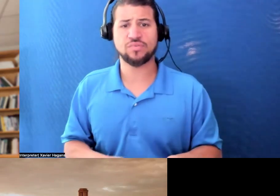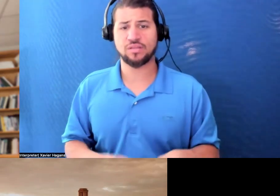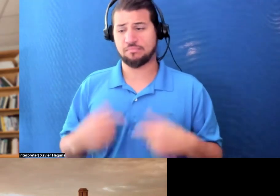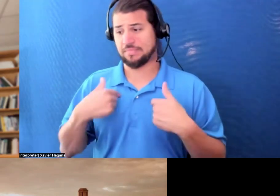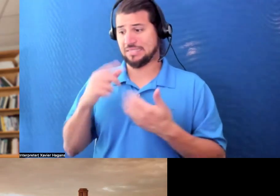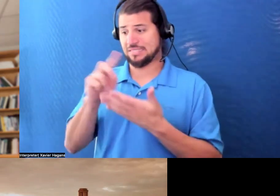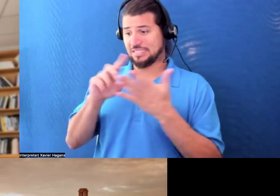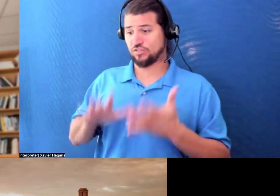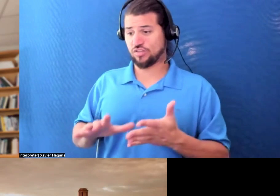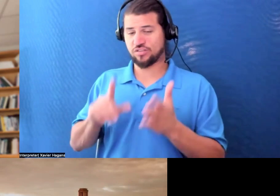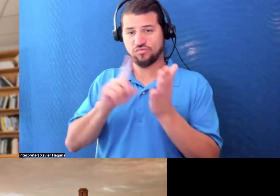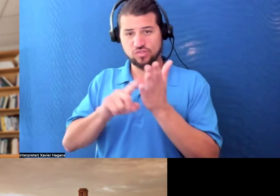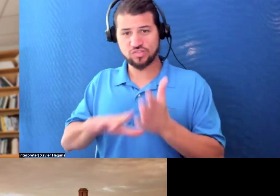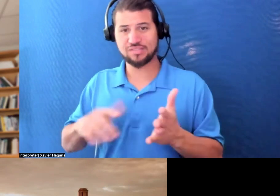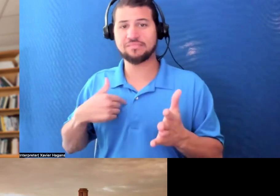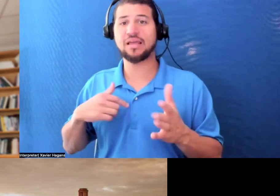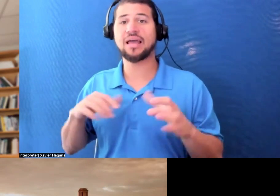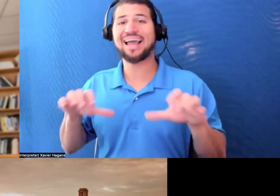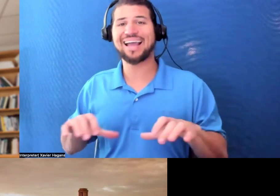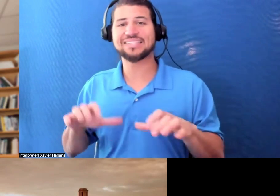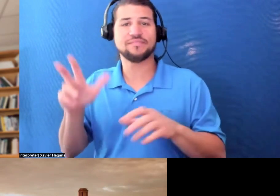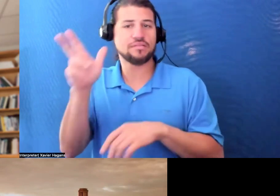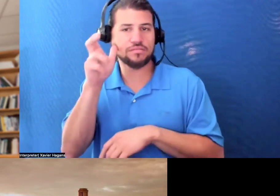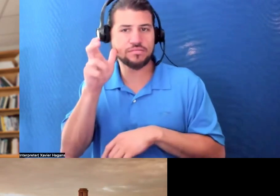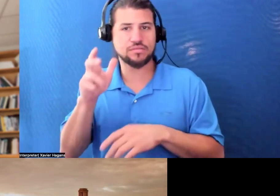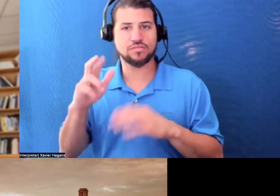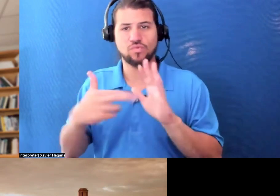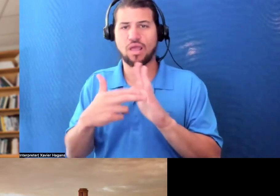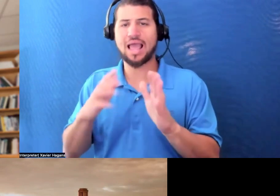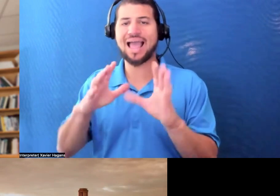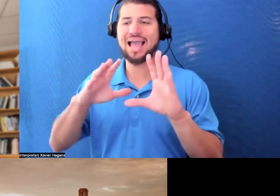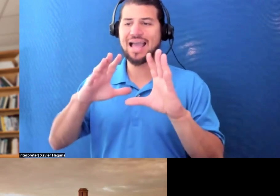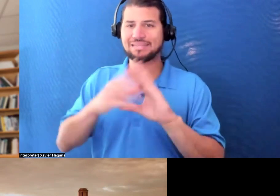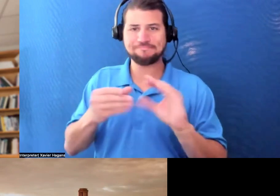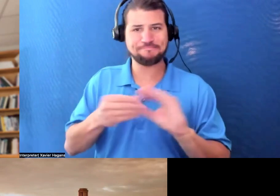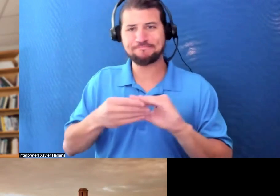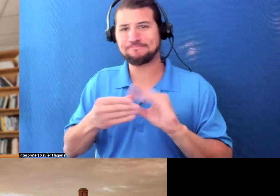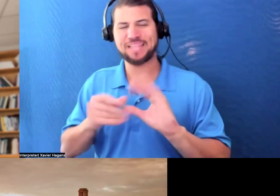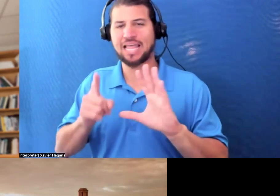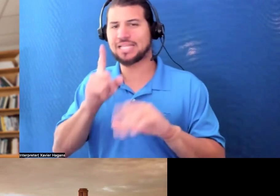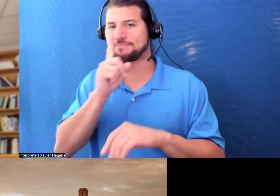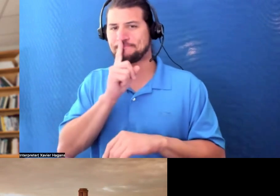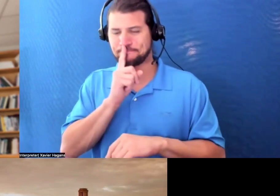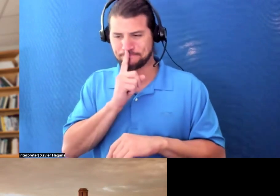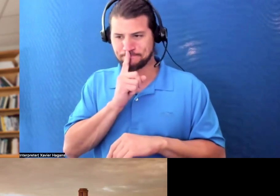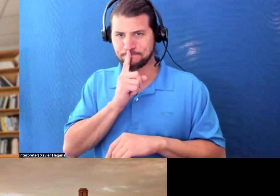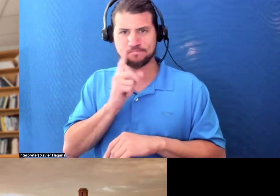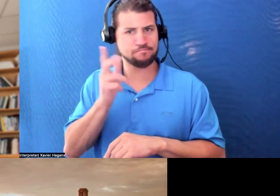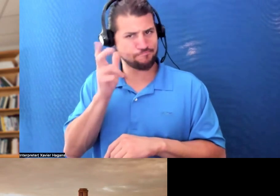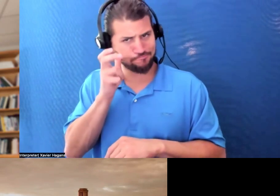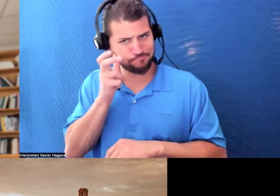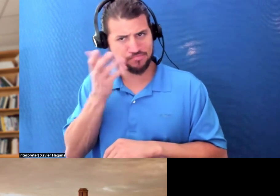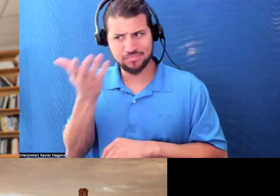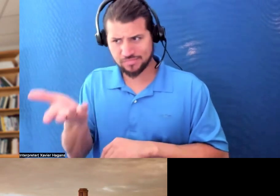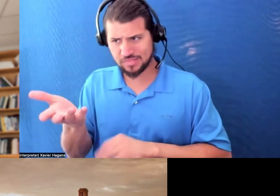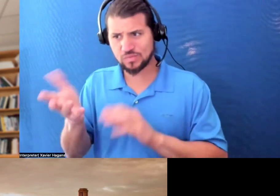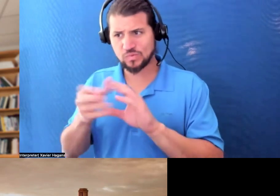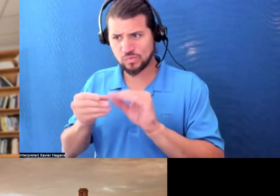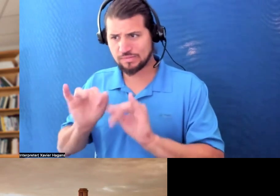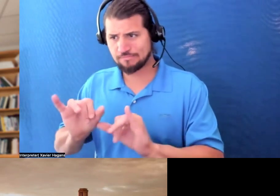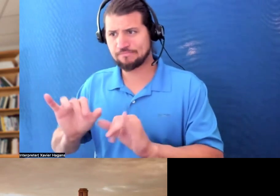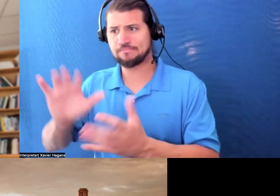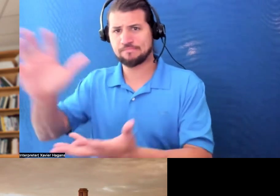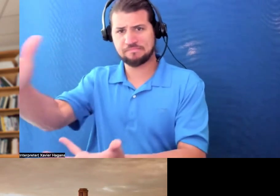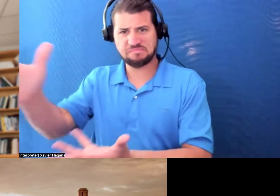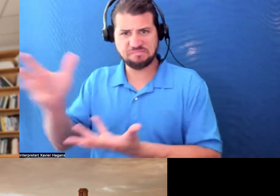more active role listening than talking and hearing more about their stories and bringing it to the forefront to help